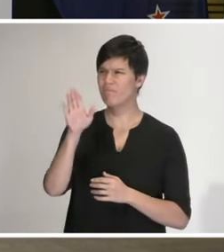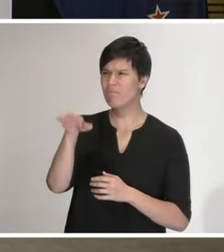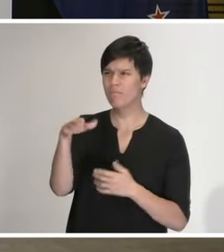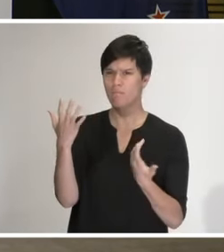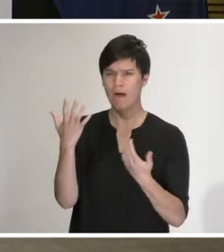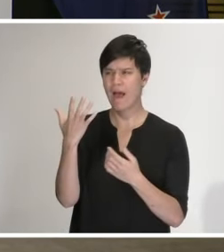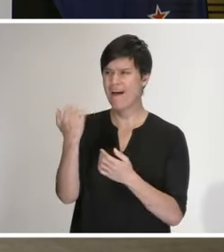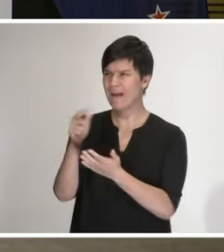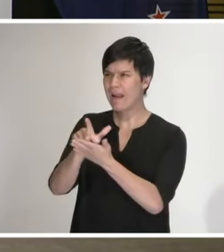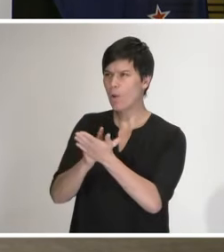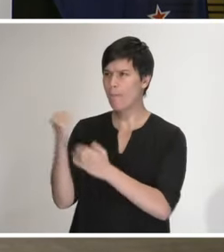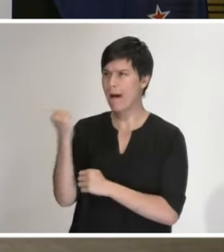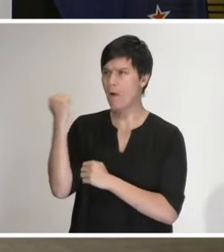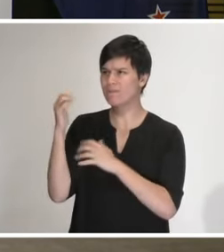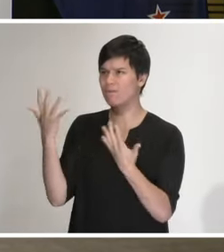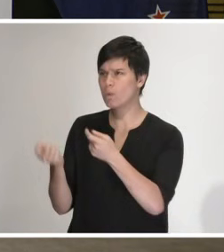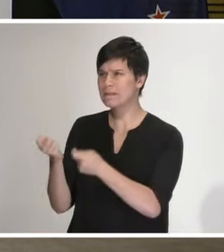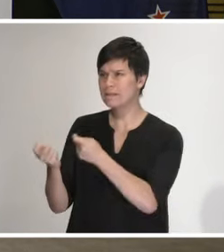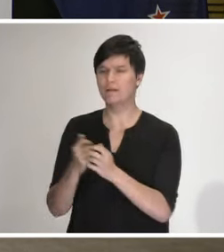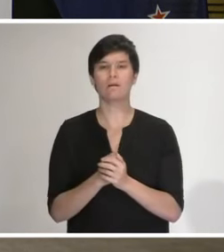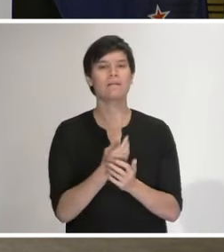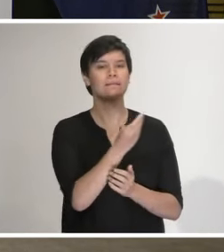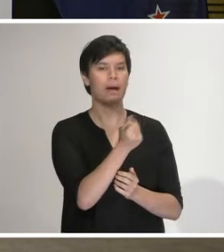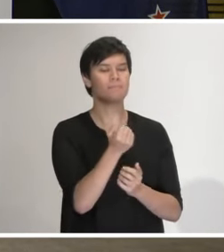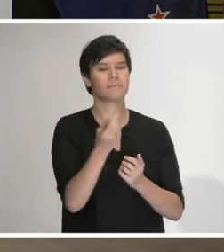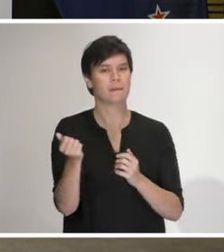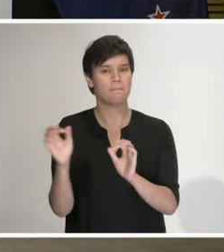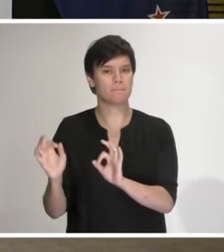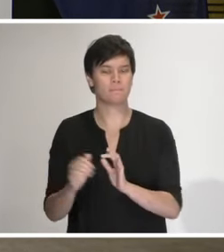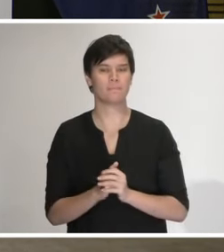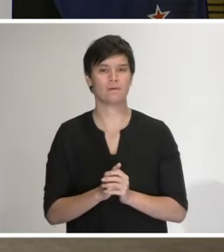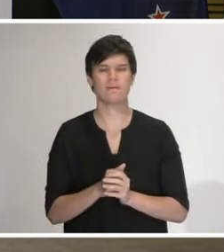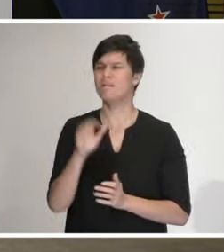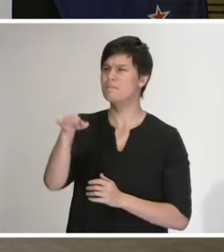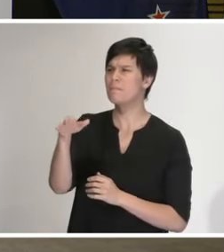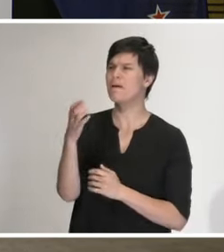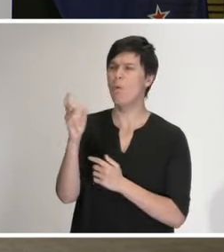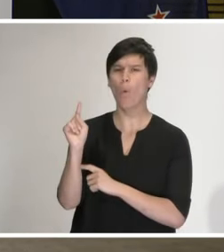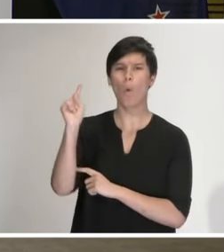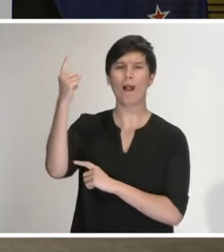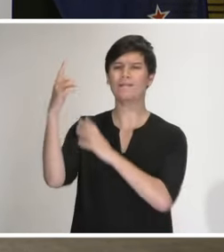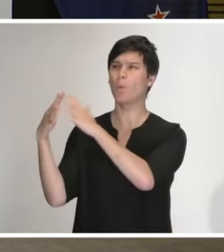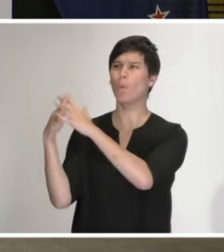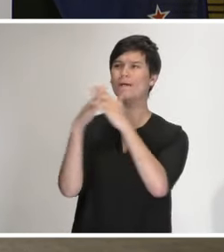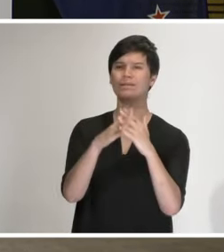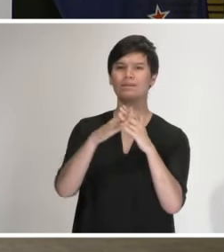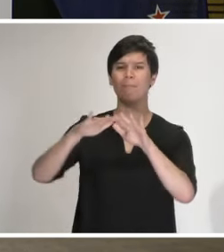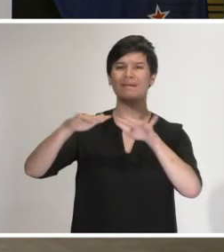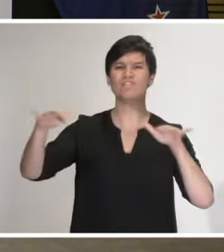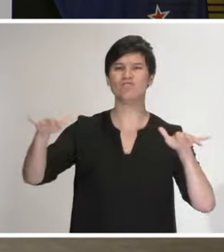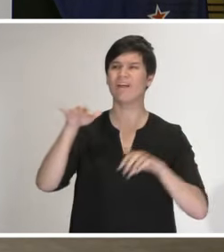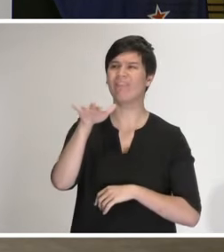legal powers, no. But There have been reports of people continuing to surf out at the Muriai Beach up in Auckland. What's